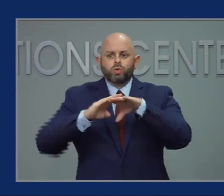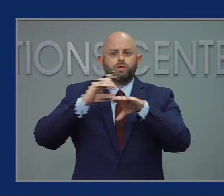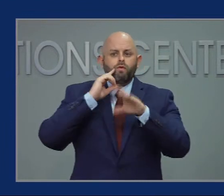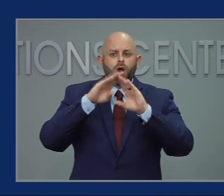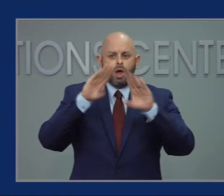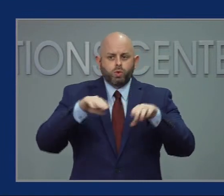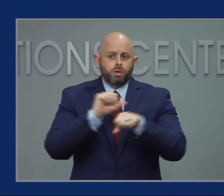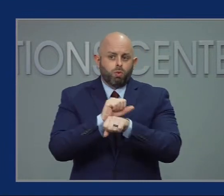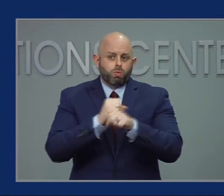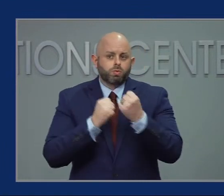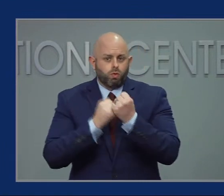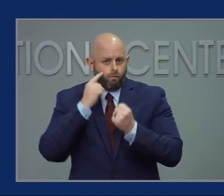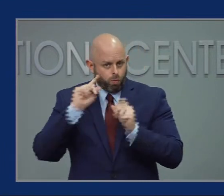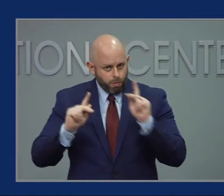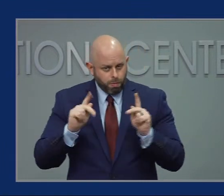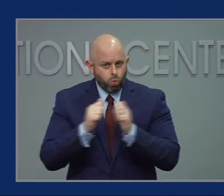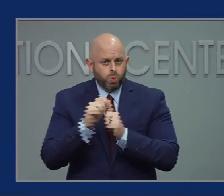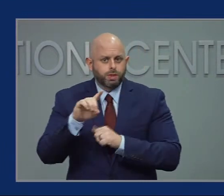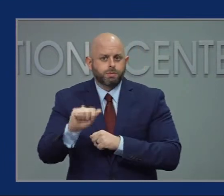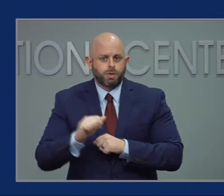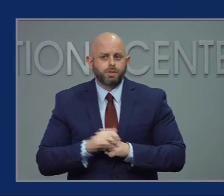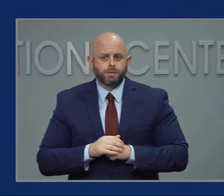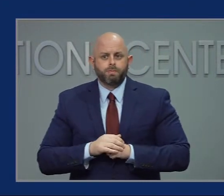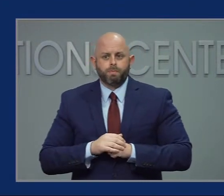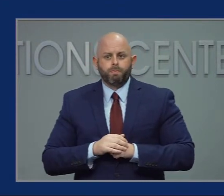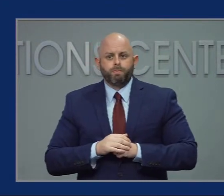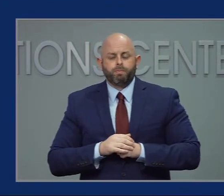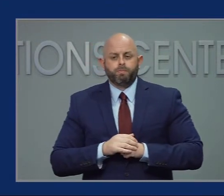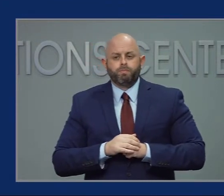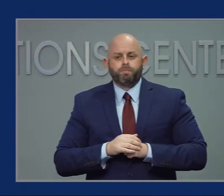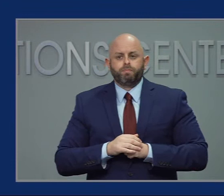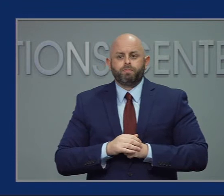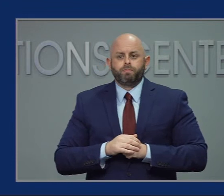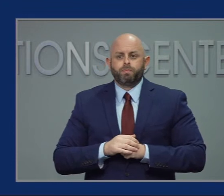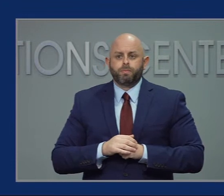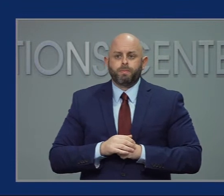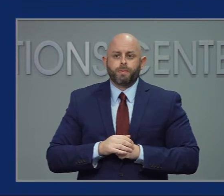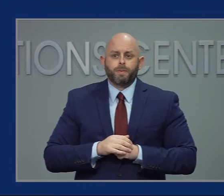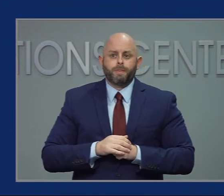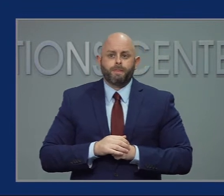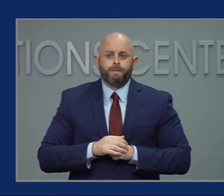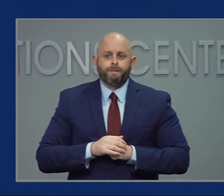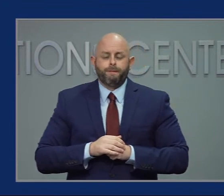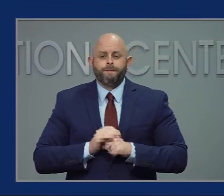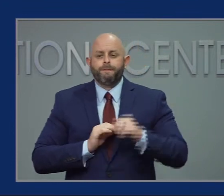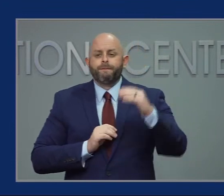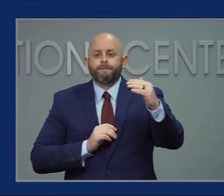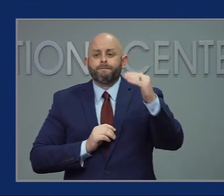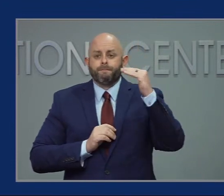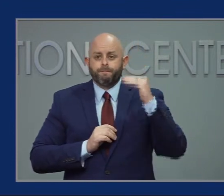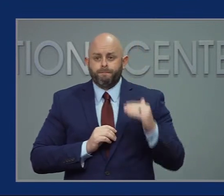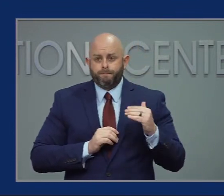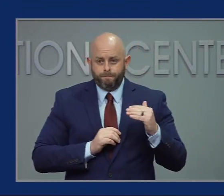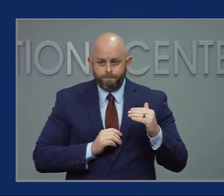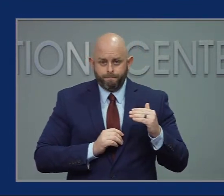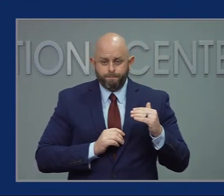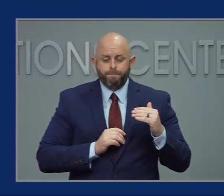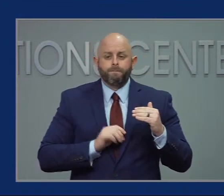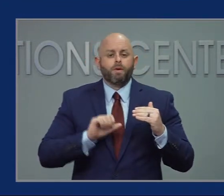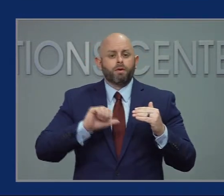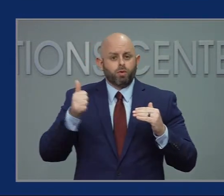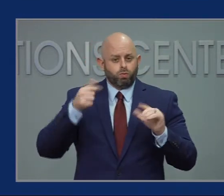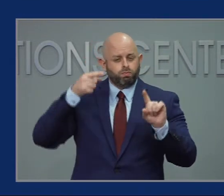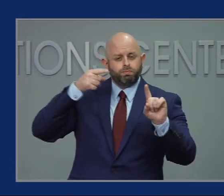people with disabilities. Another hallmark, as the governor